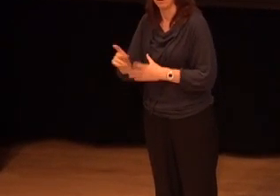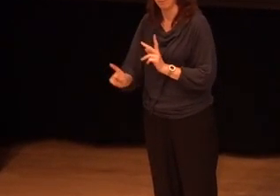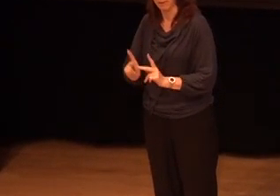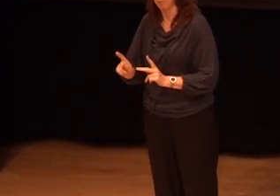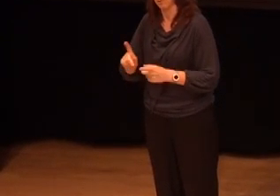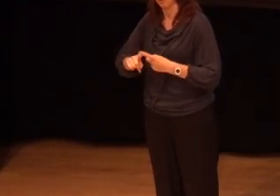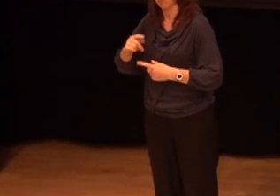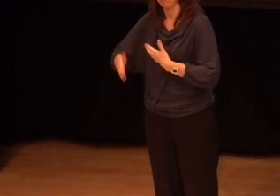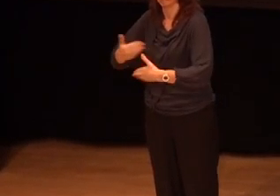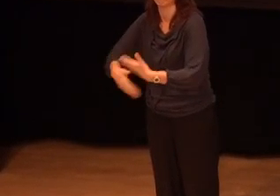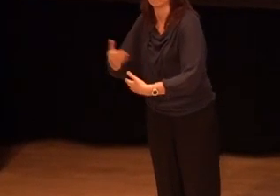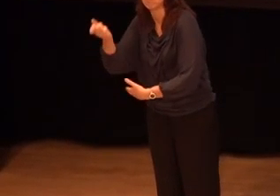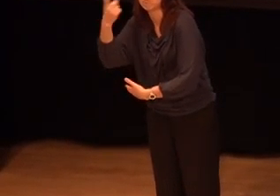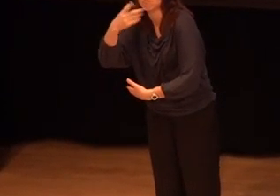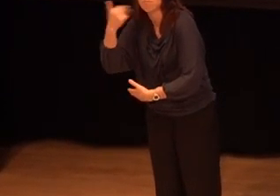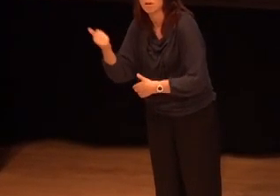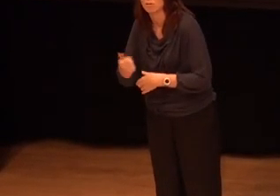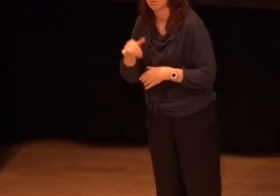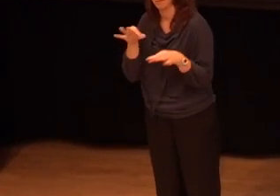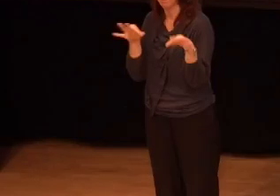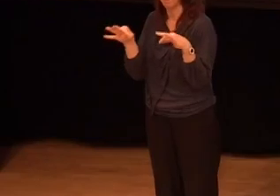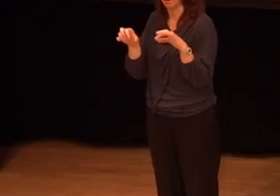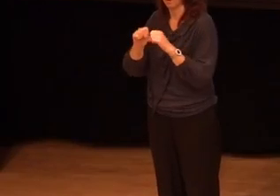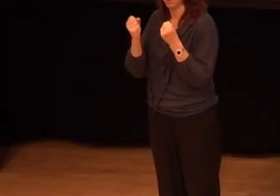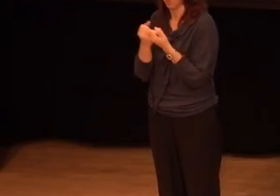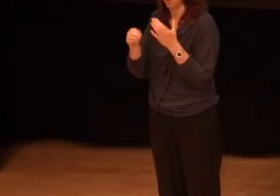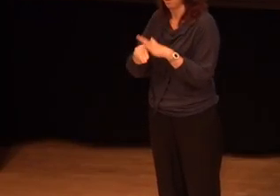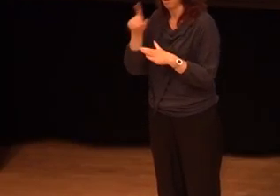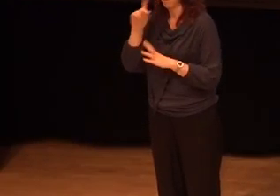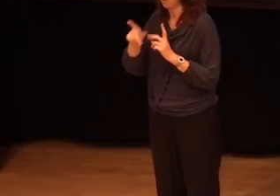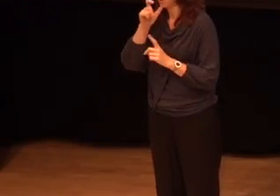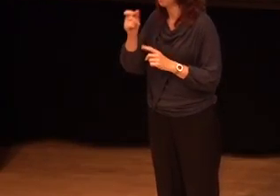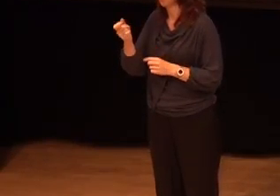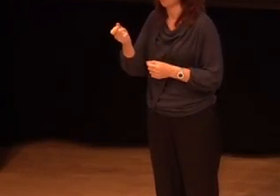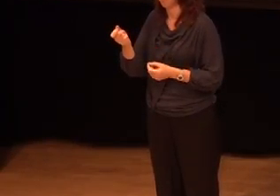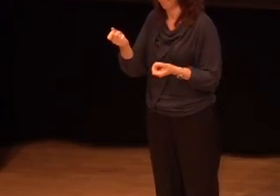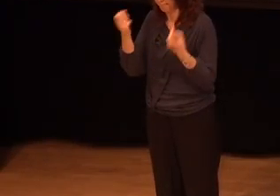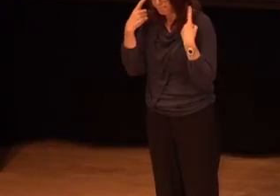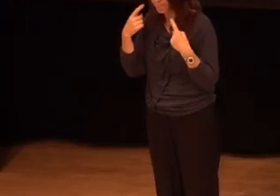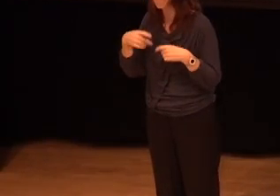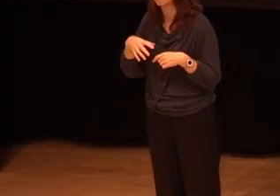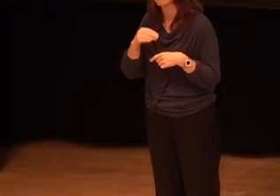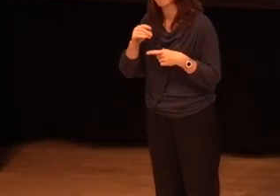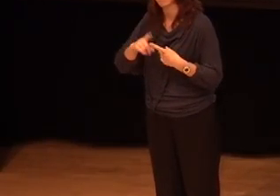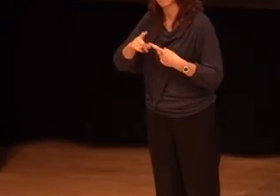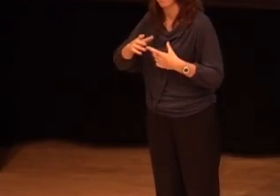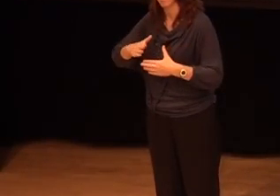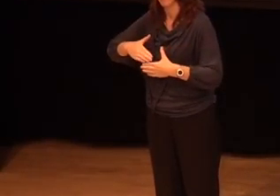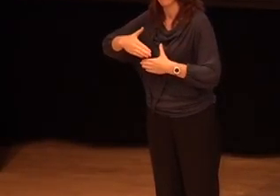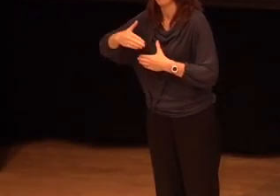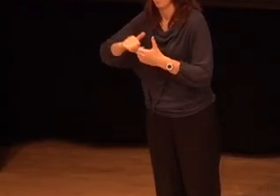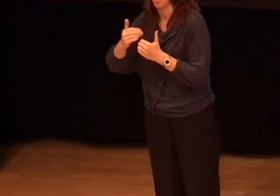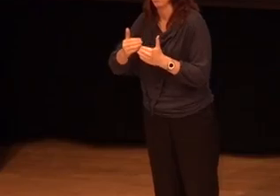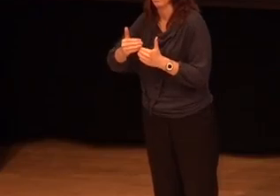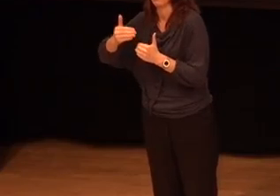move forward. So then the explaining of the social model for people who don't know it, and then beyond, how do we get beyond the social model? So